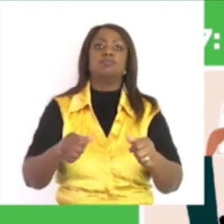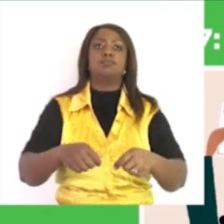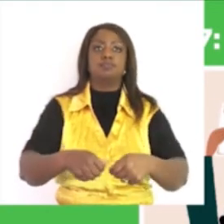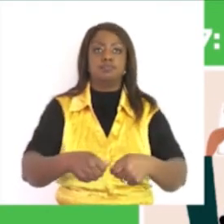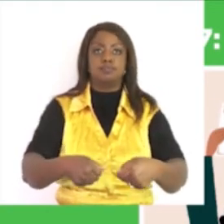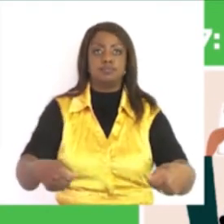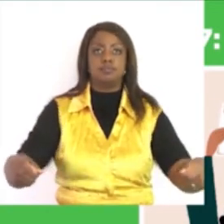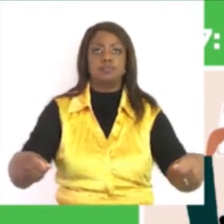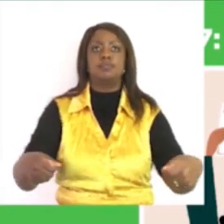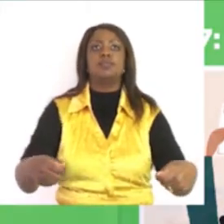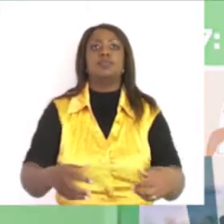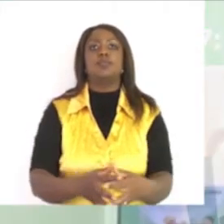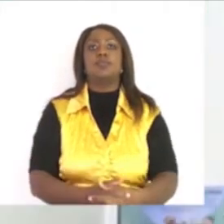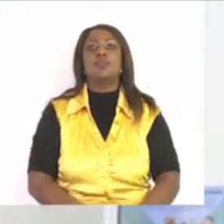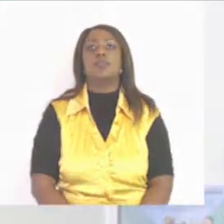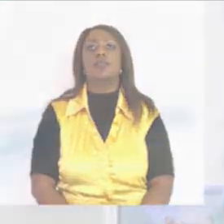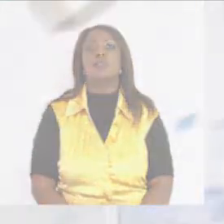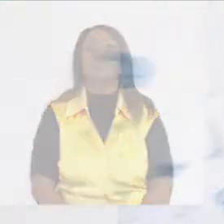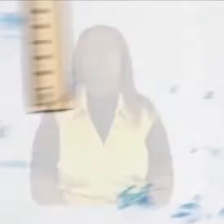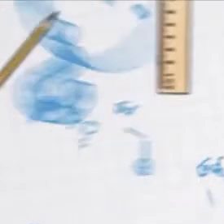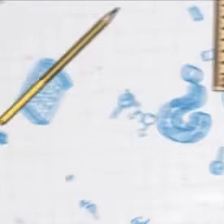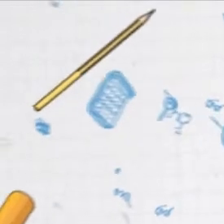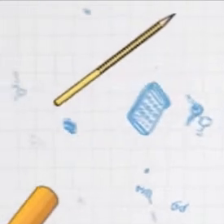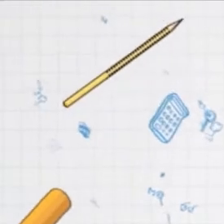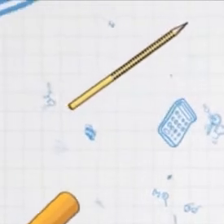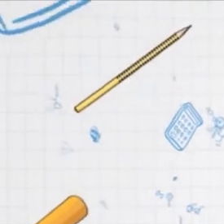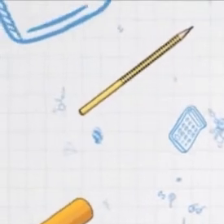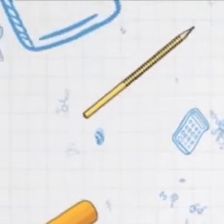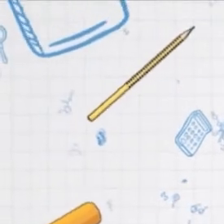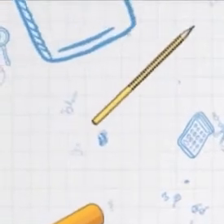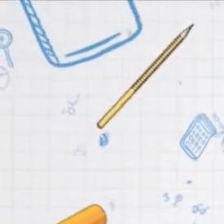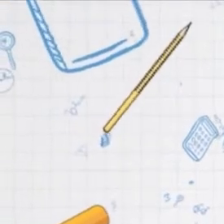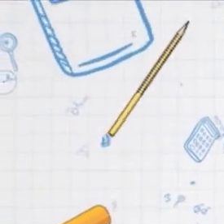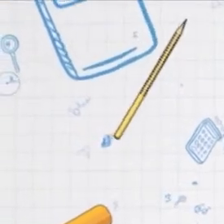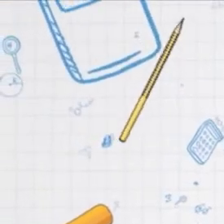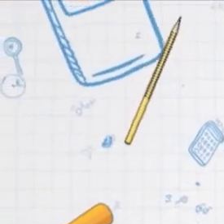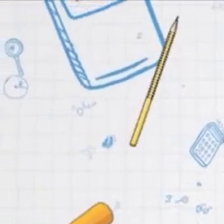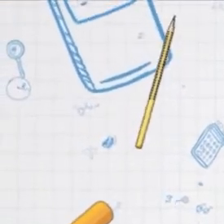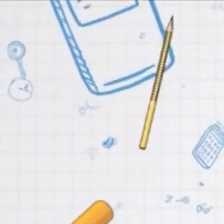estimating and measuring.